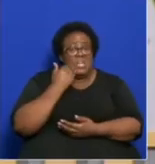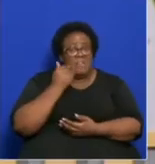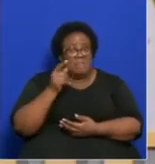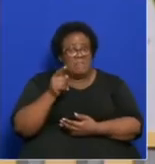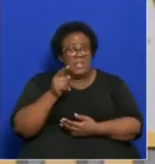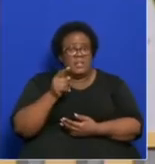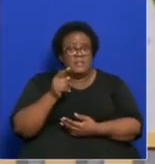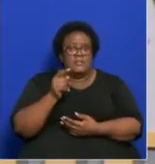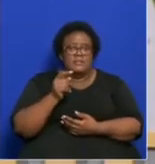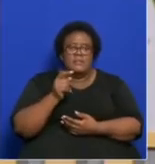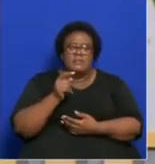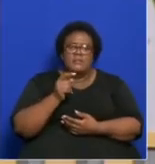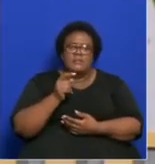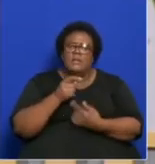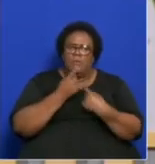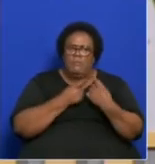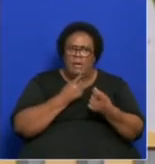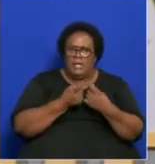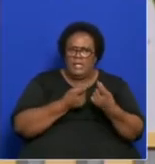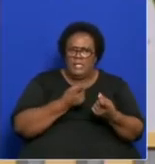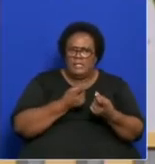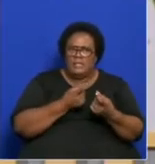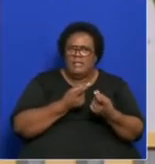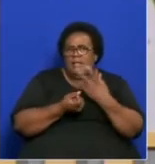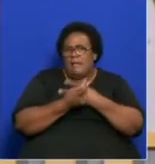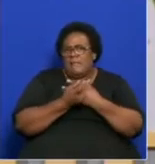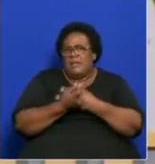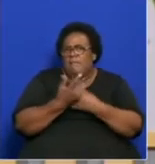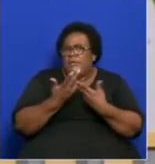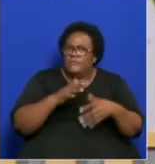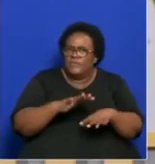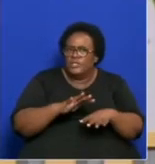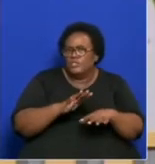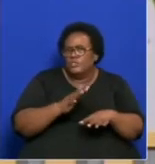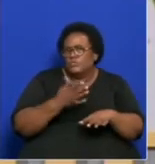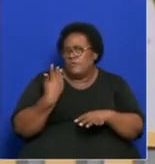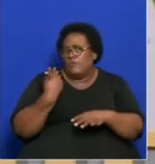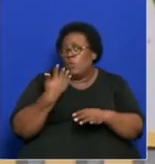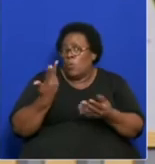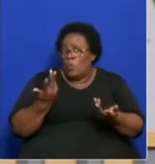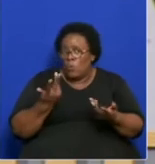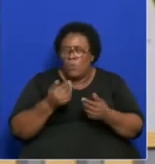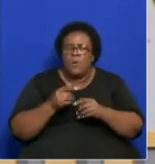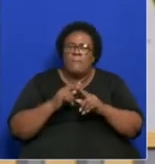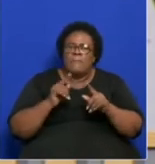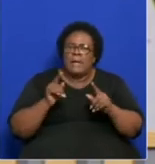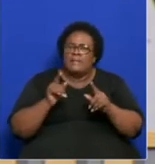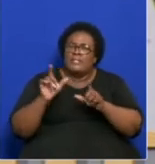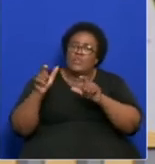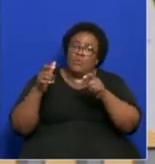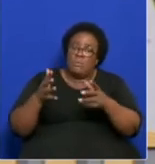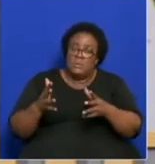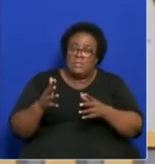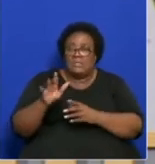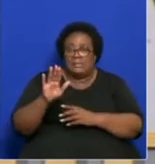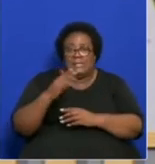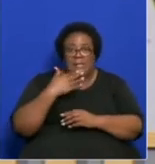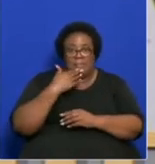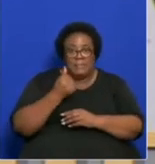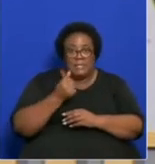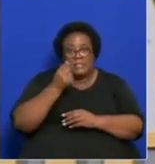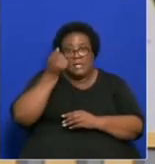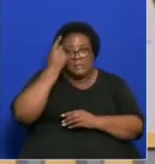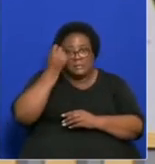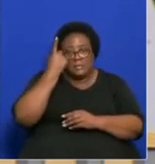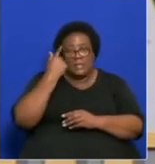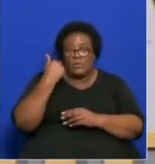place. By the way, the Commissioner must please understand that part of my